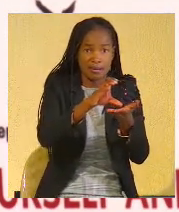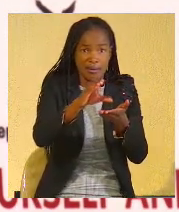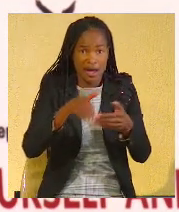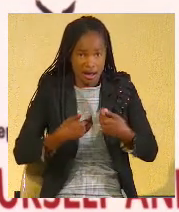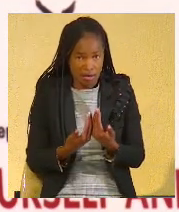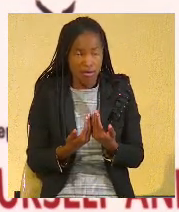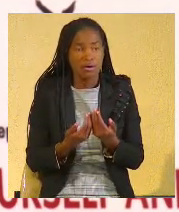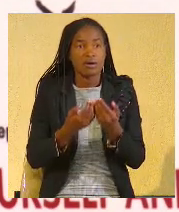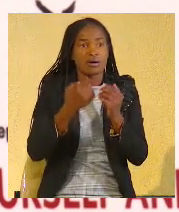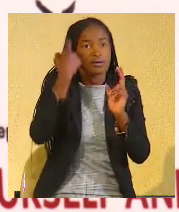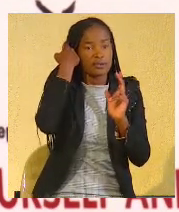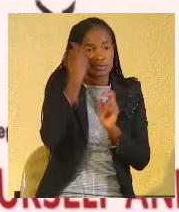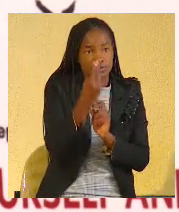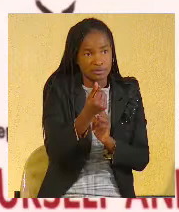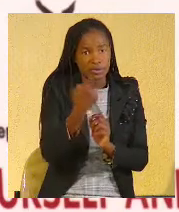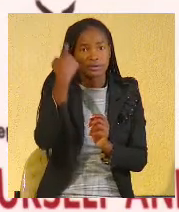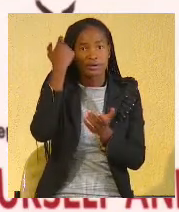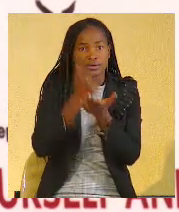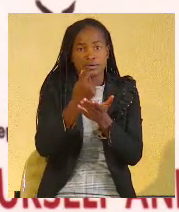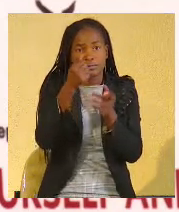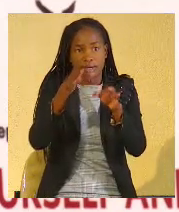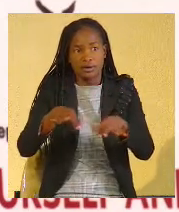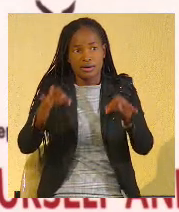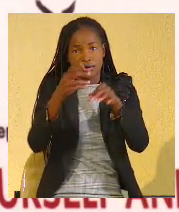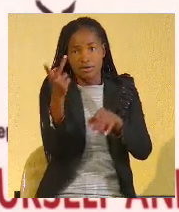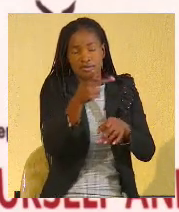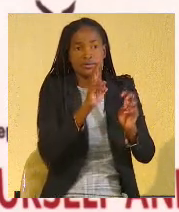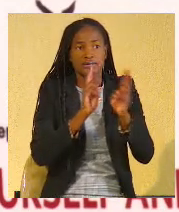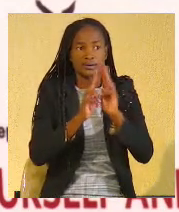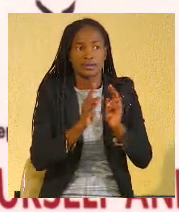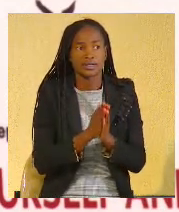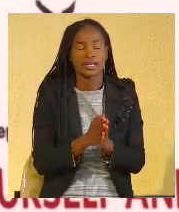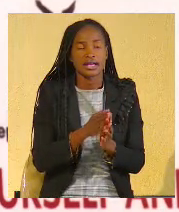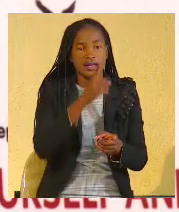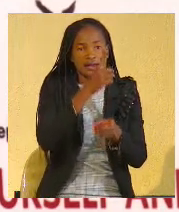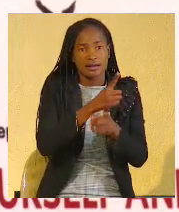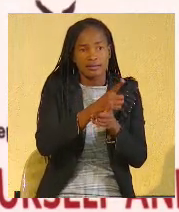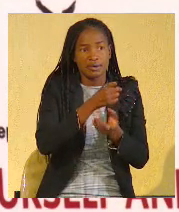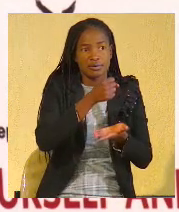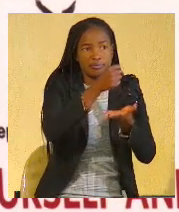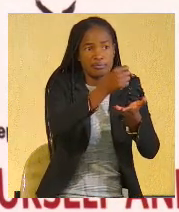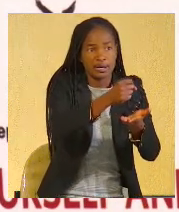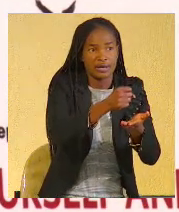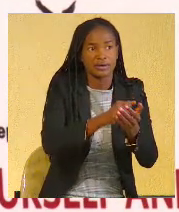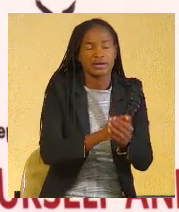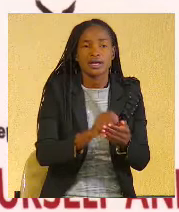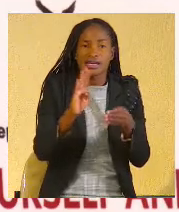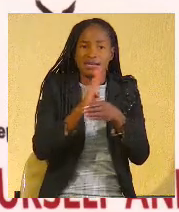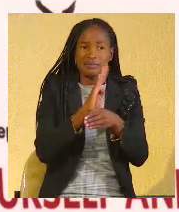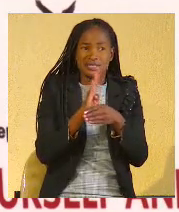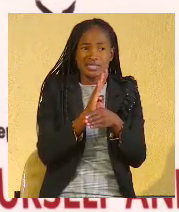Cabinet noted that the scheme aims to provide new loans to non-agricultural small